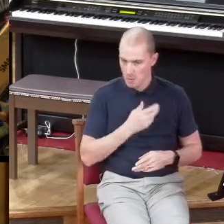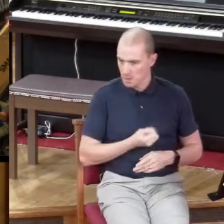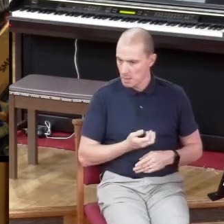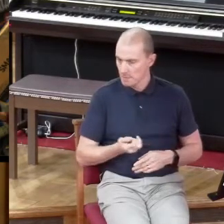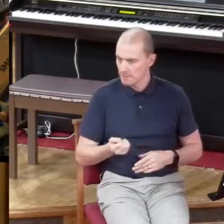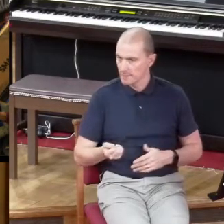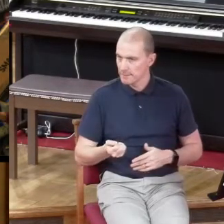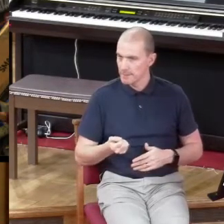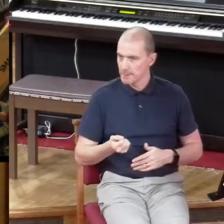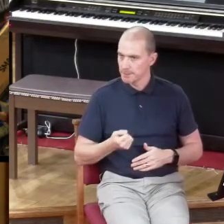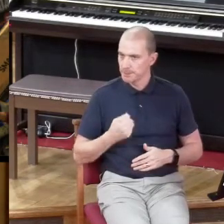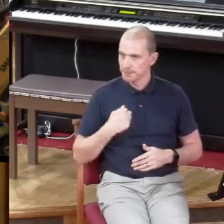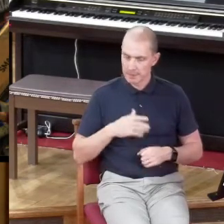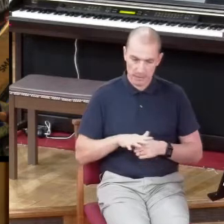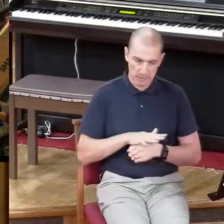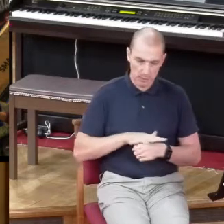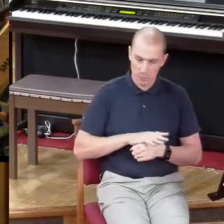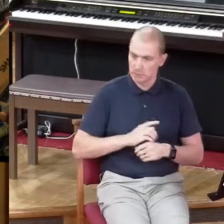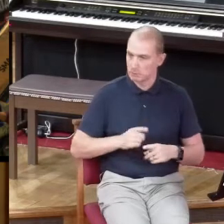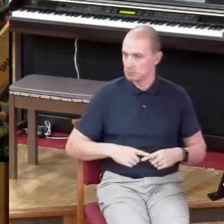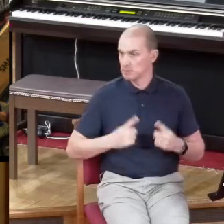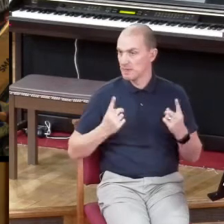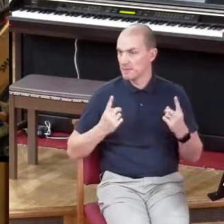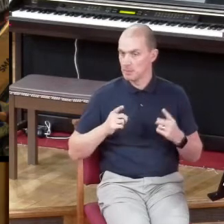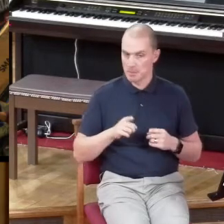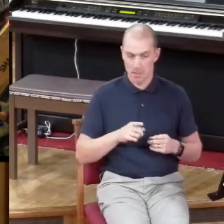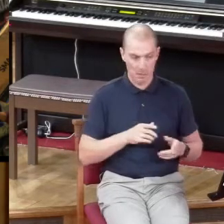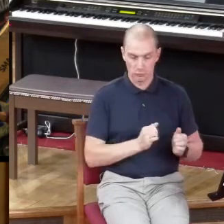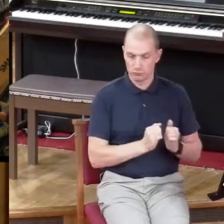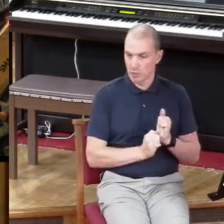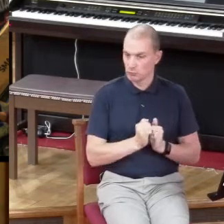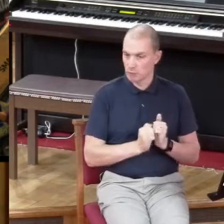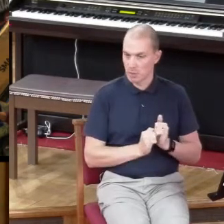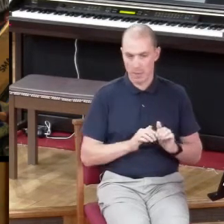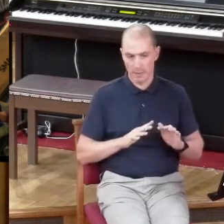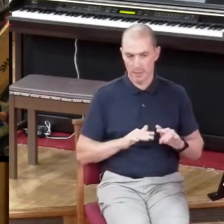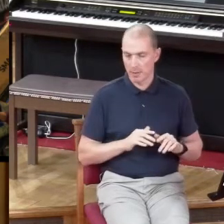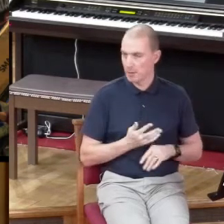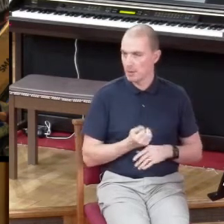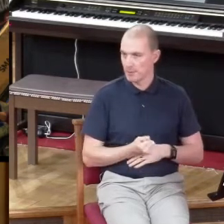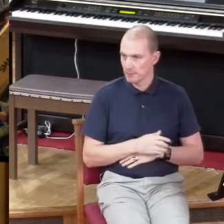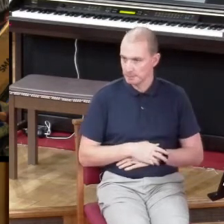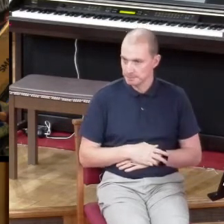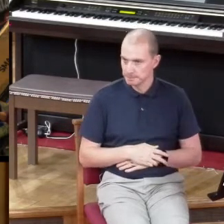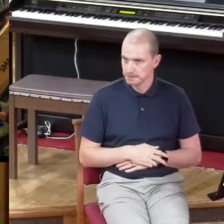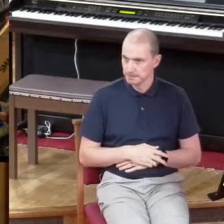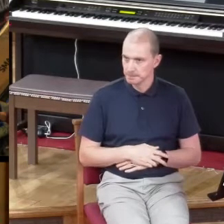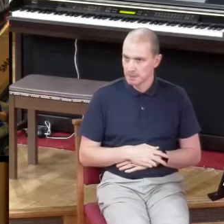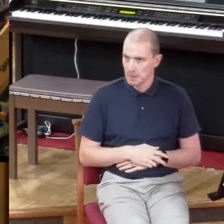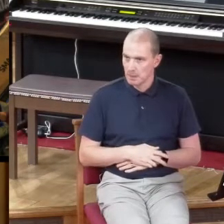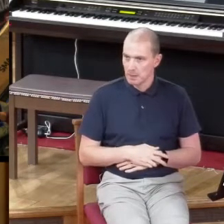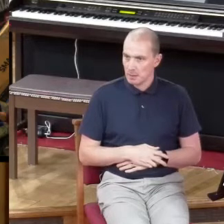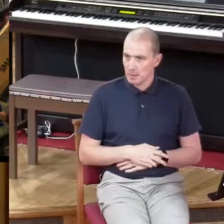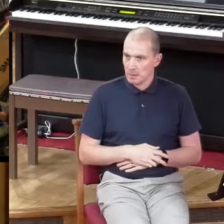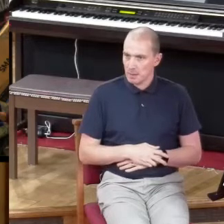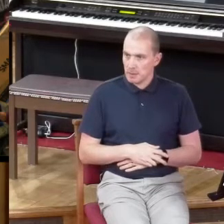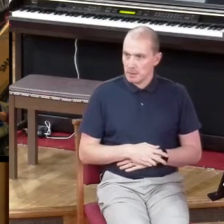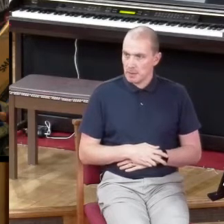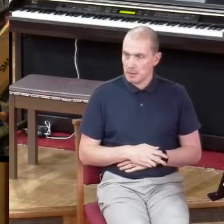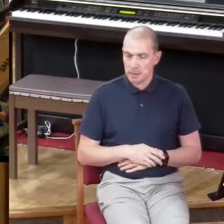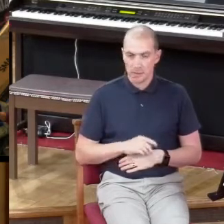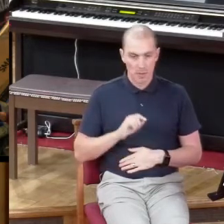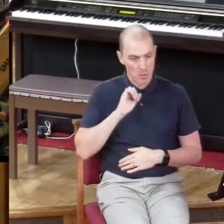different, but the teaching is the same. And there will continue to be so from this generation.